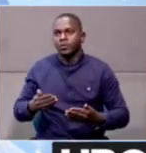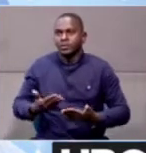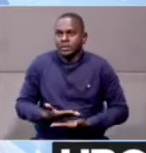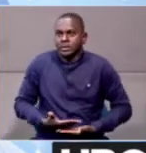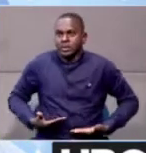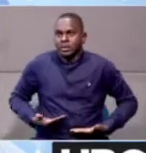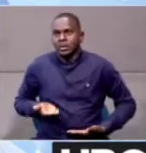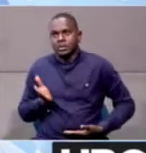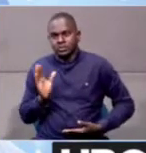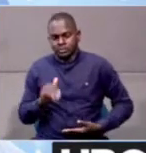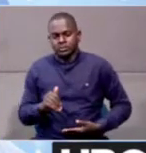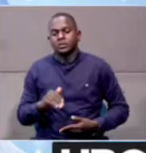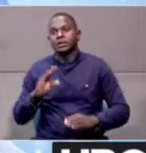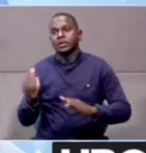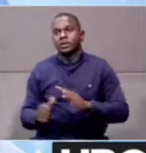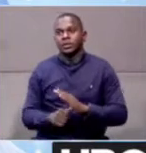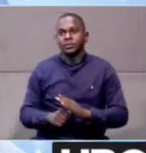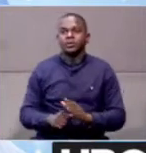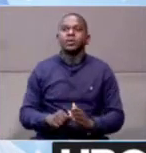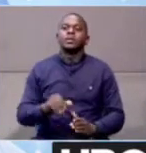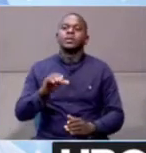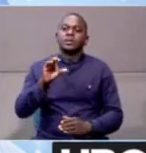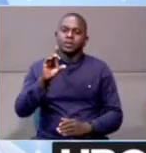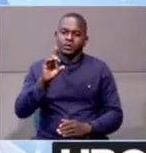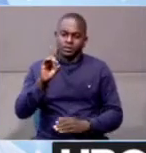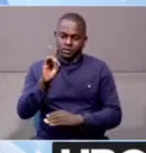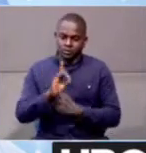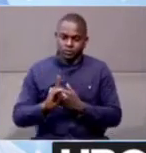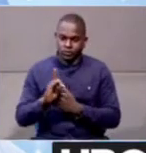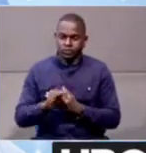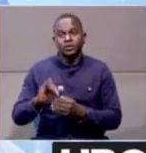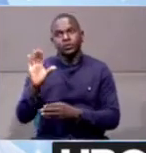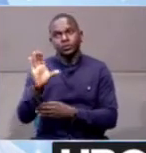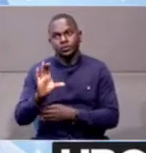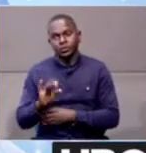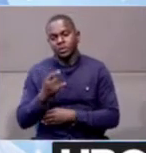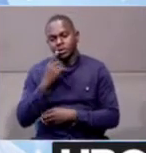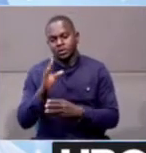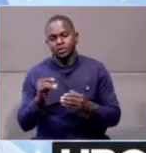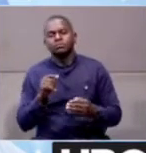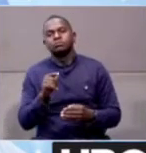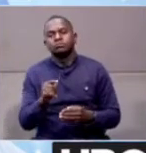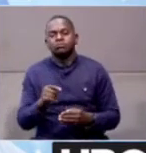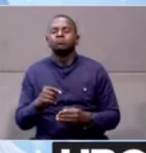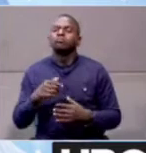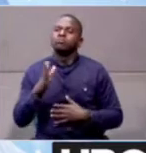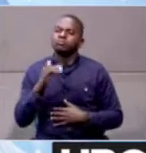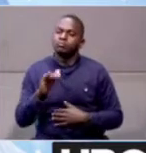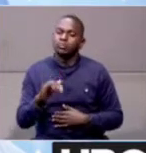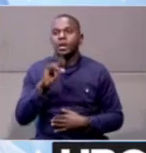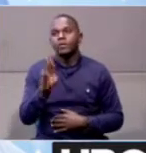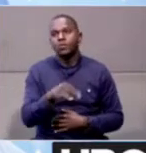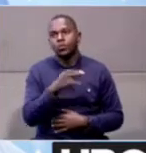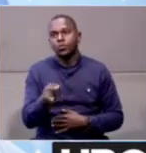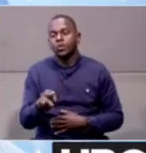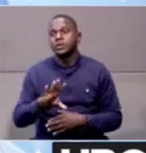them. Now, the Deputy Resident District Commissioner in Nabila Took District, Atim Grace, says that there was an overwhelming crop failure